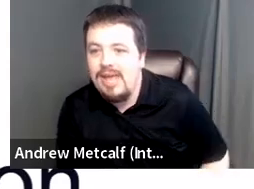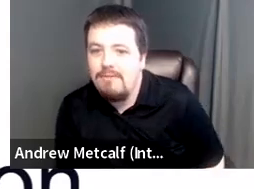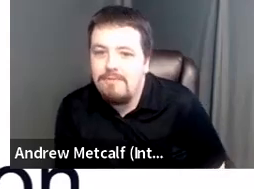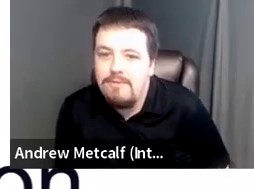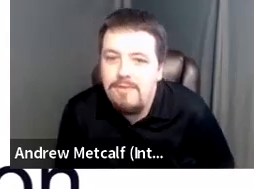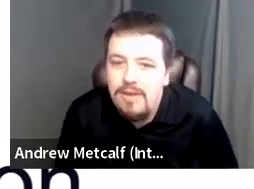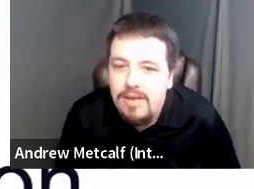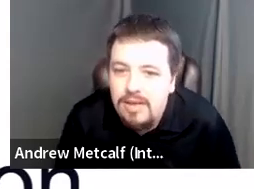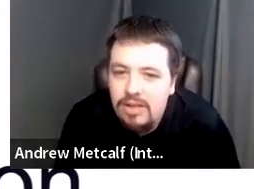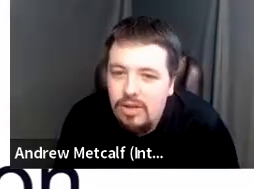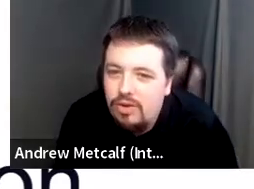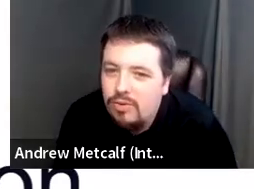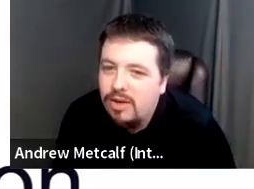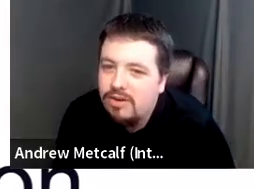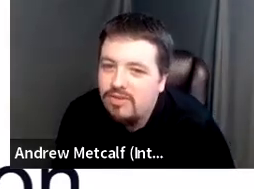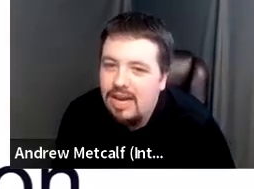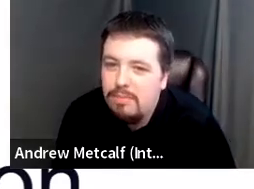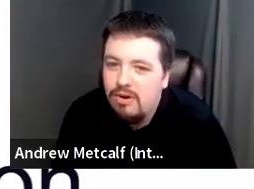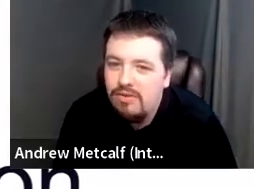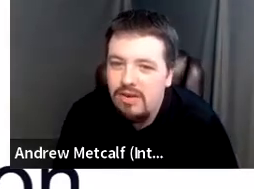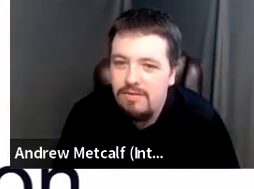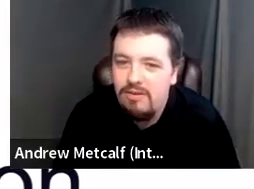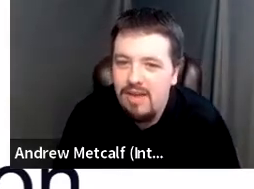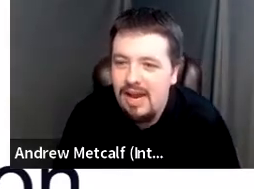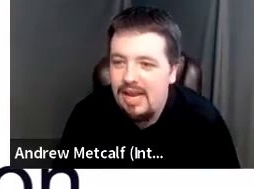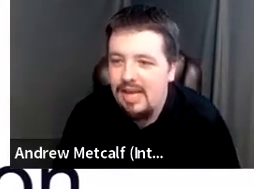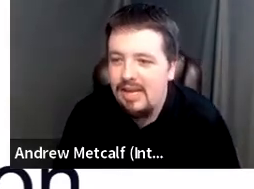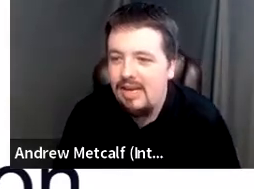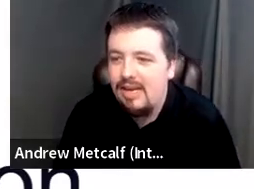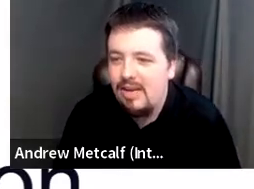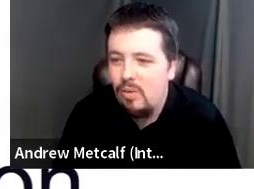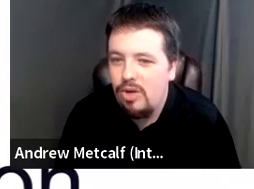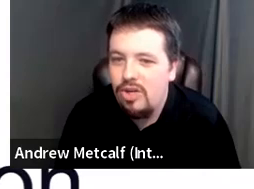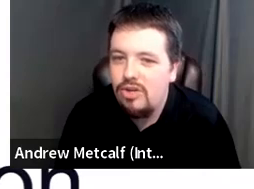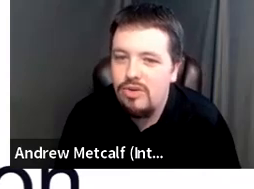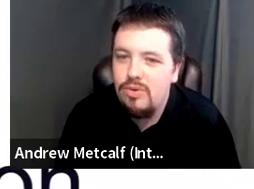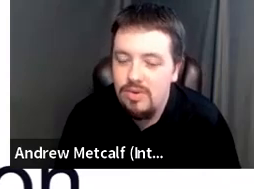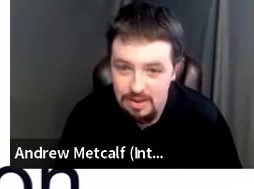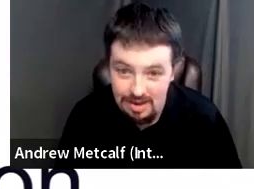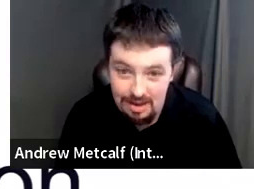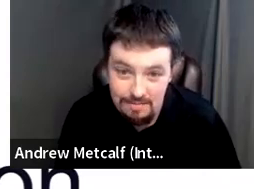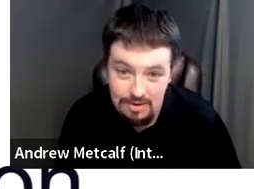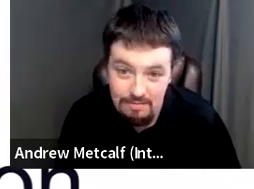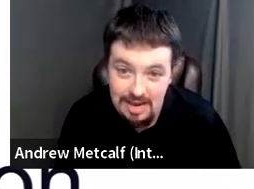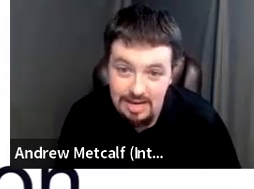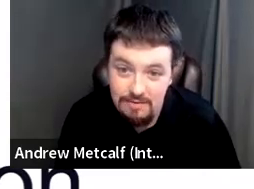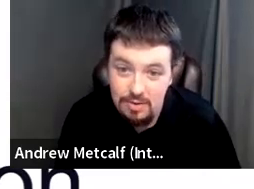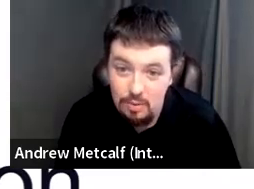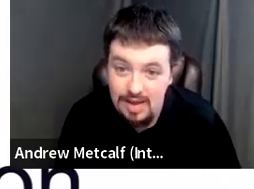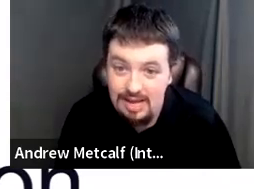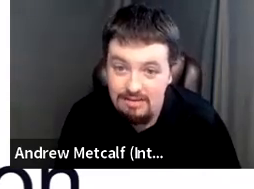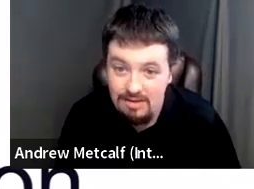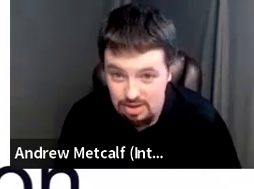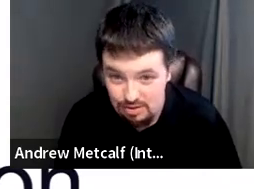Now, if you don't understand a person, if they're signing, what do you do? There's many